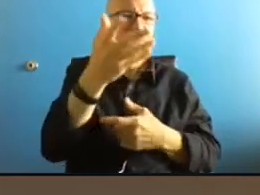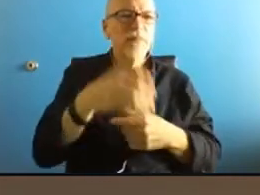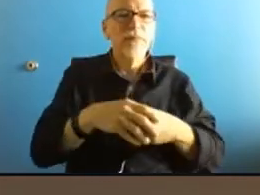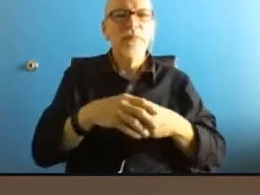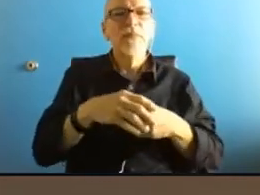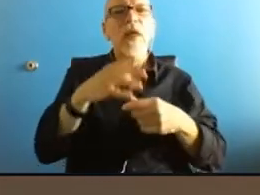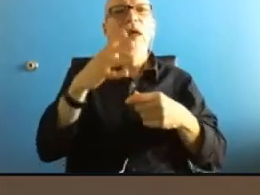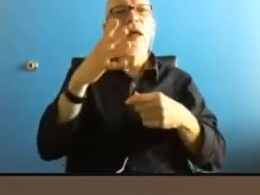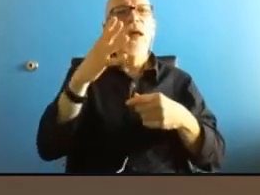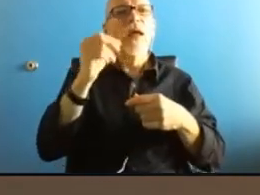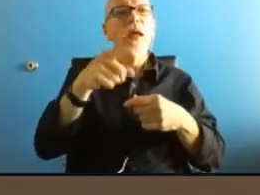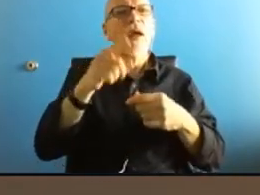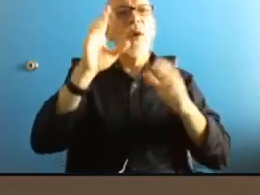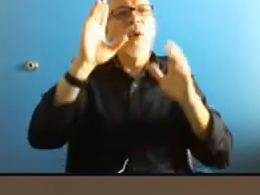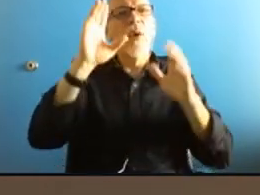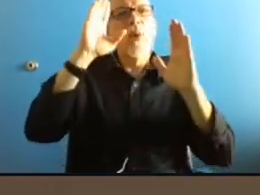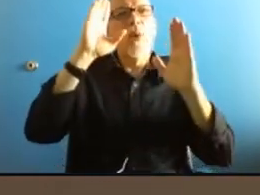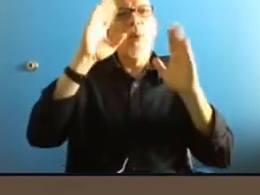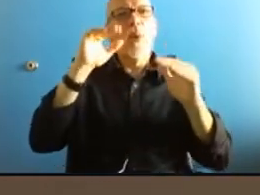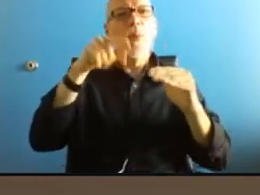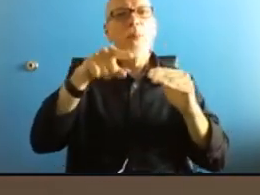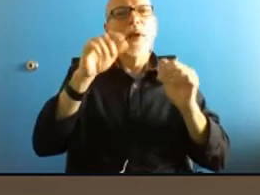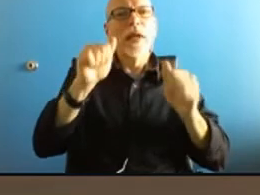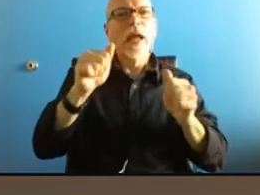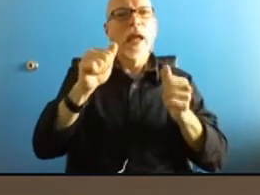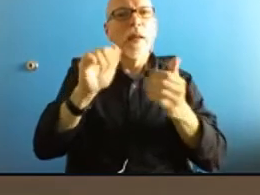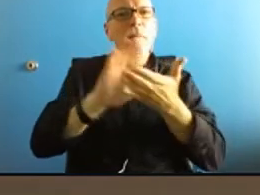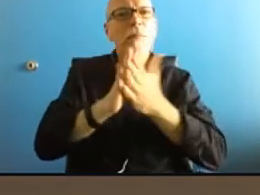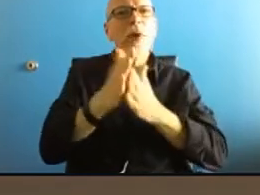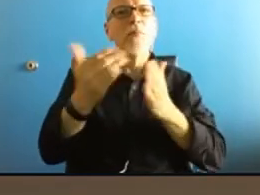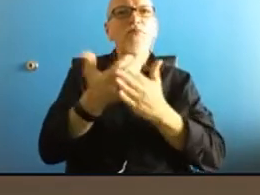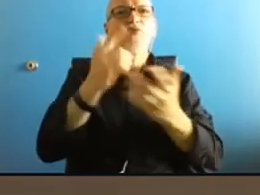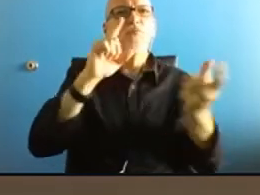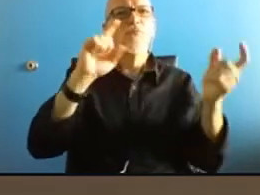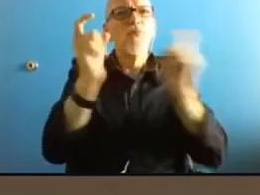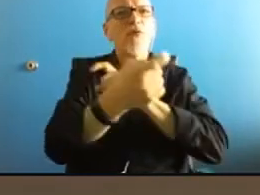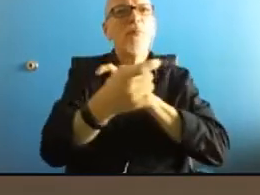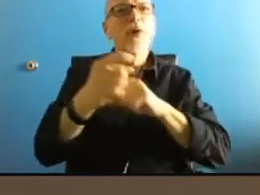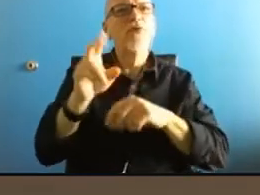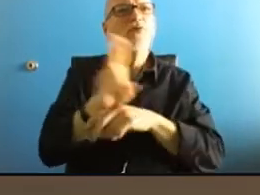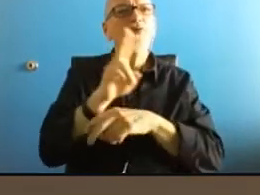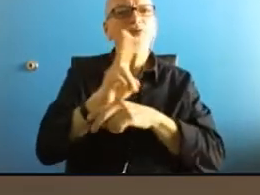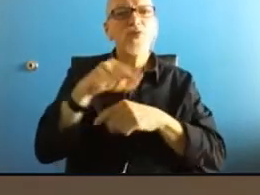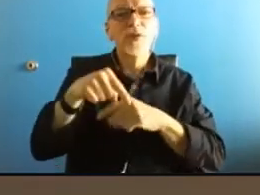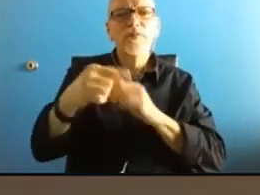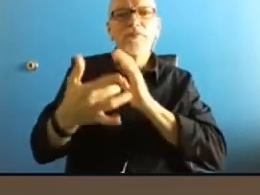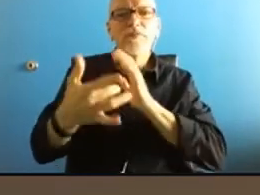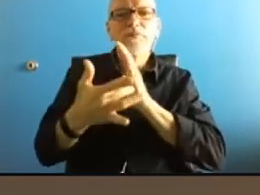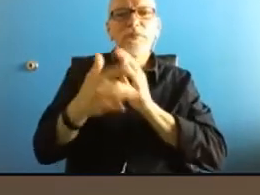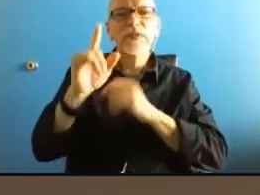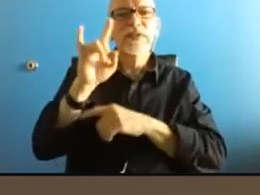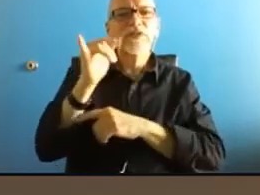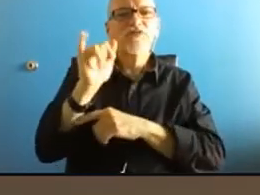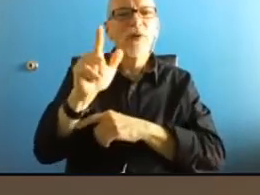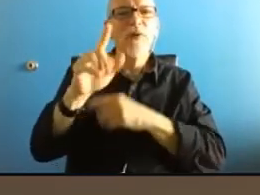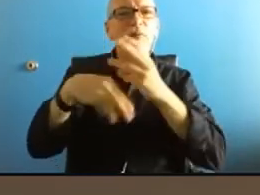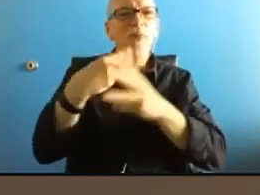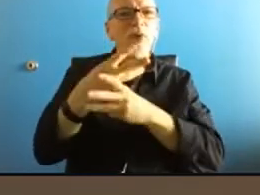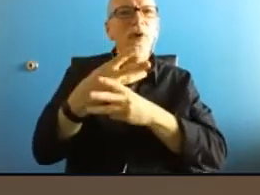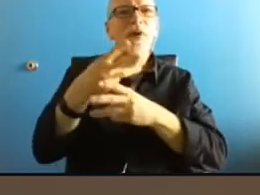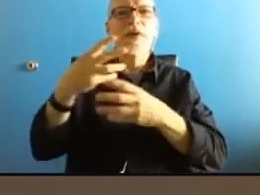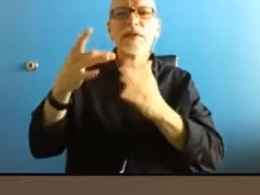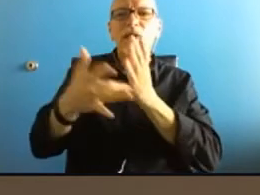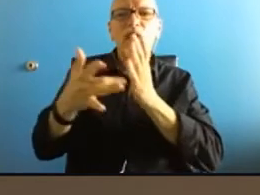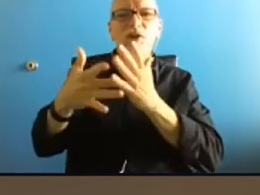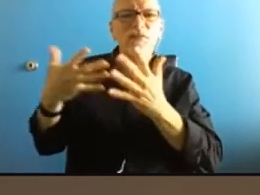and hoping that this can be a movement of how digitizing and integrating technology,